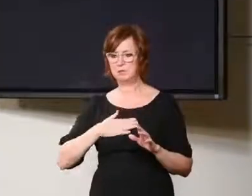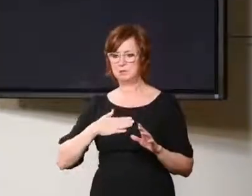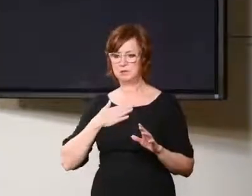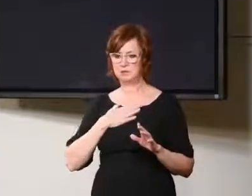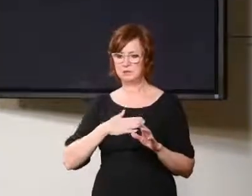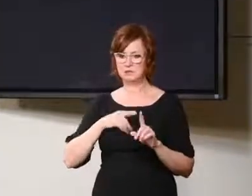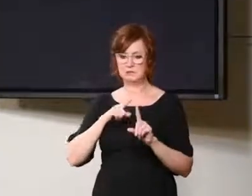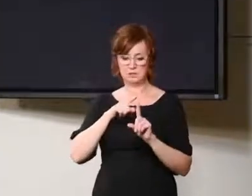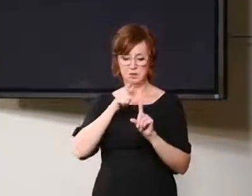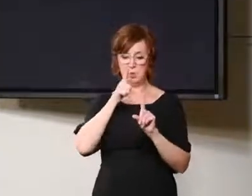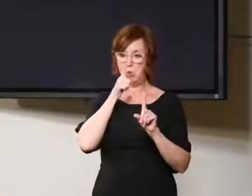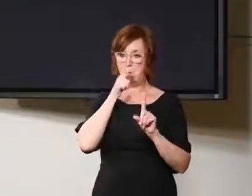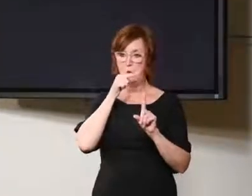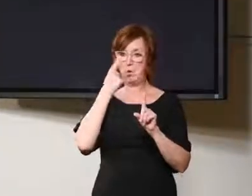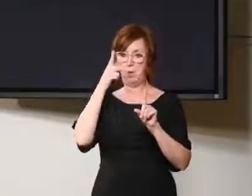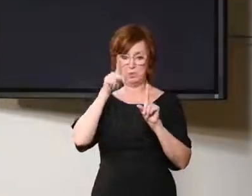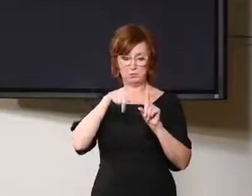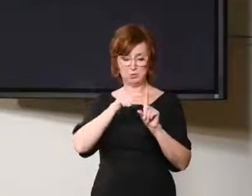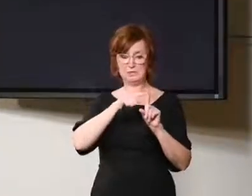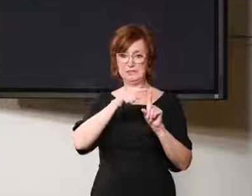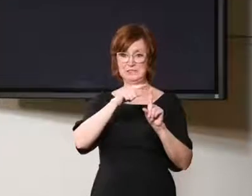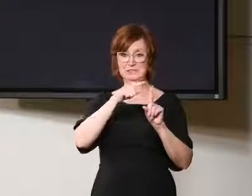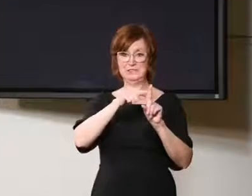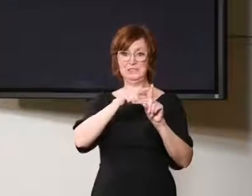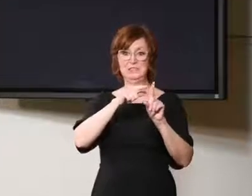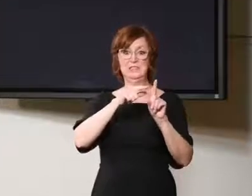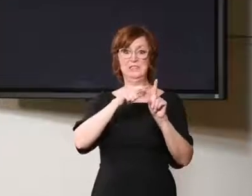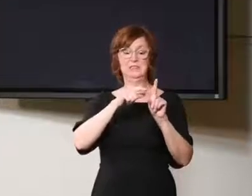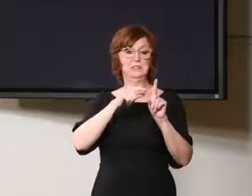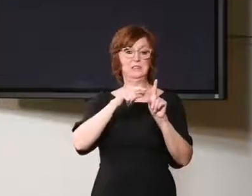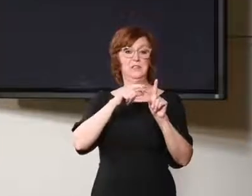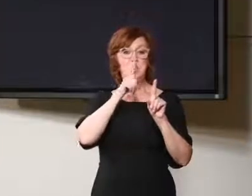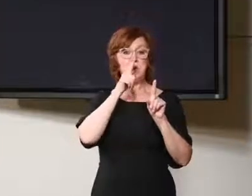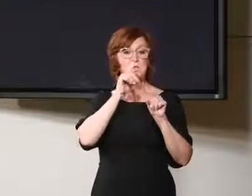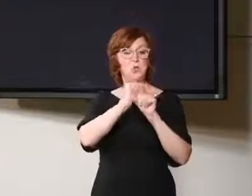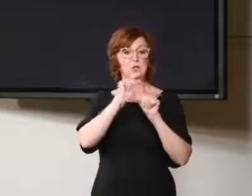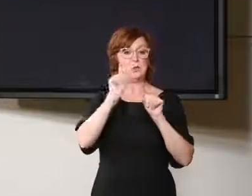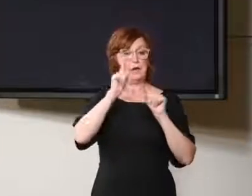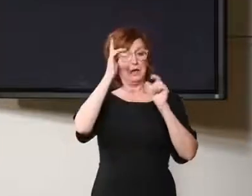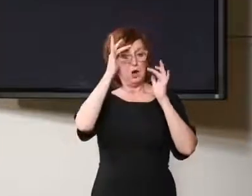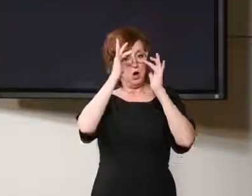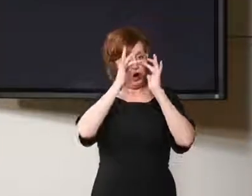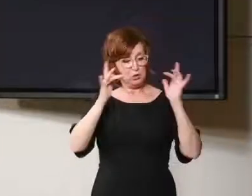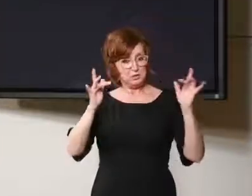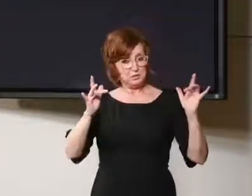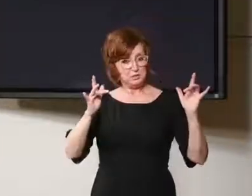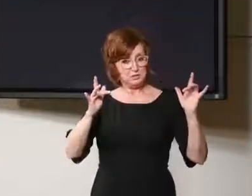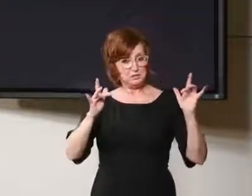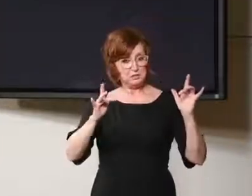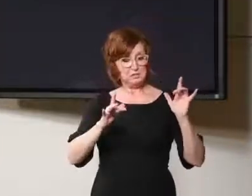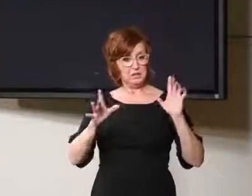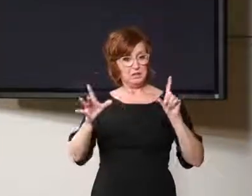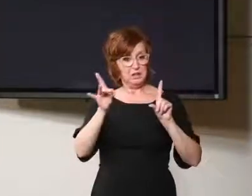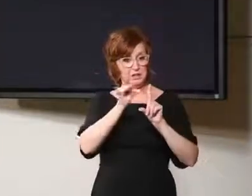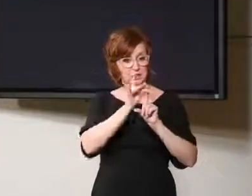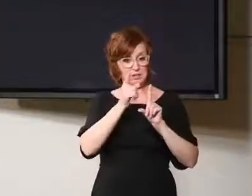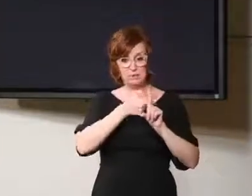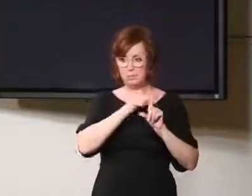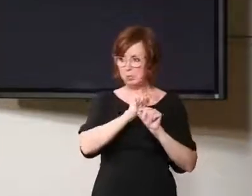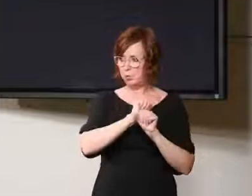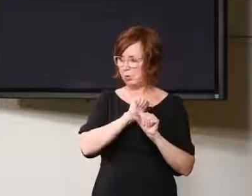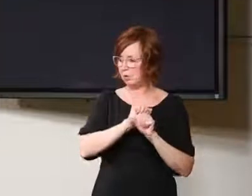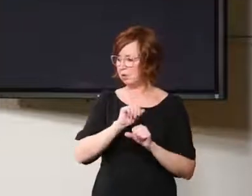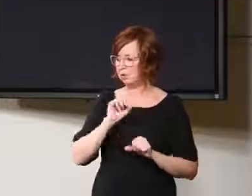it's quite likely that that individual did not contract COVID-ID at work, but contracted, as we saw at a